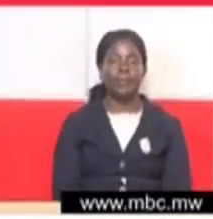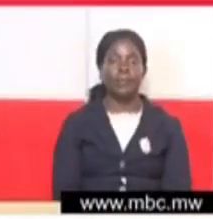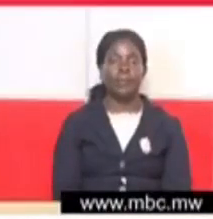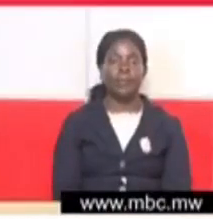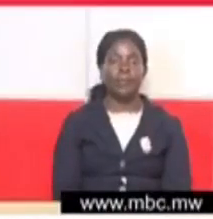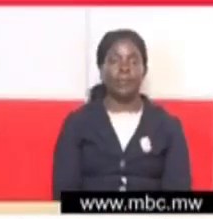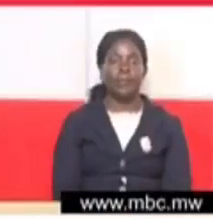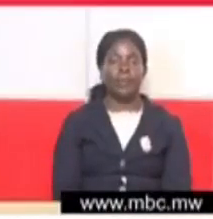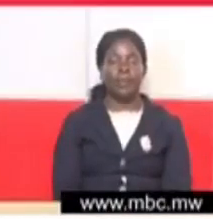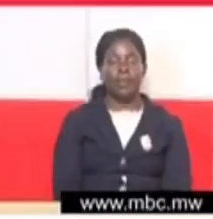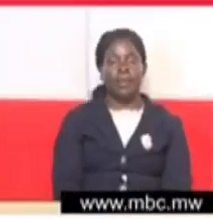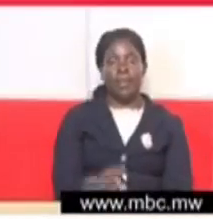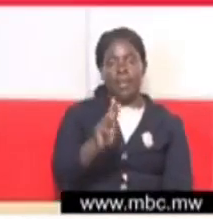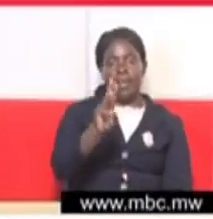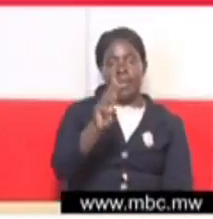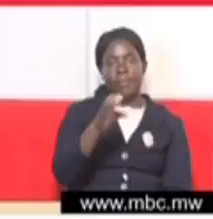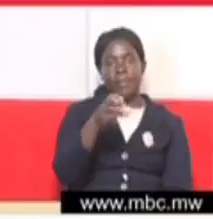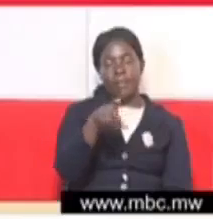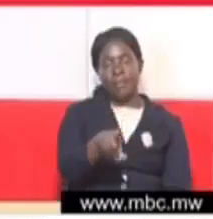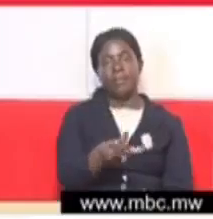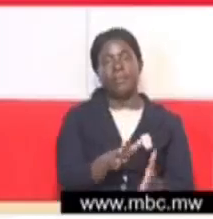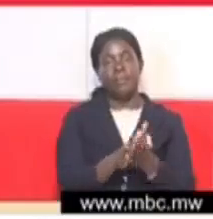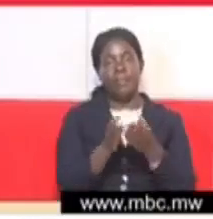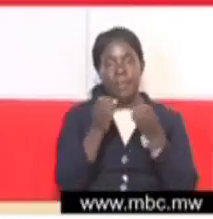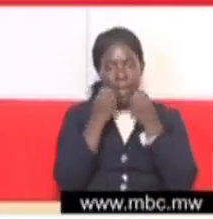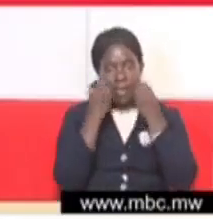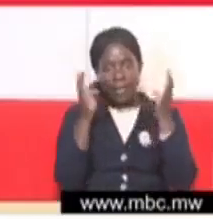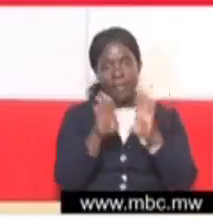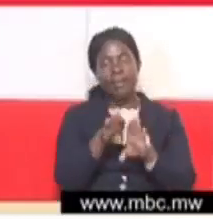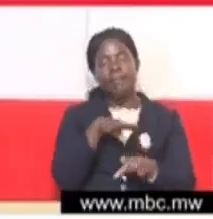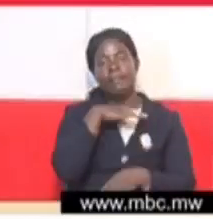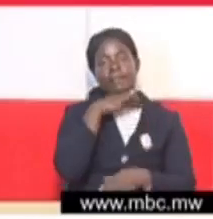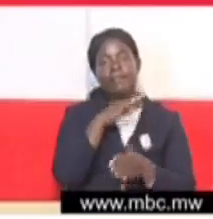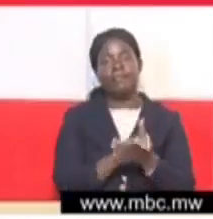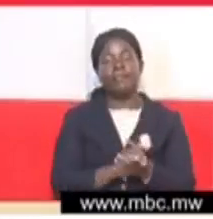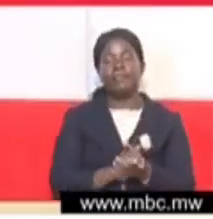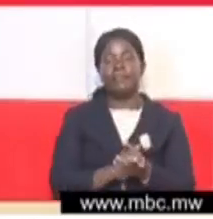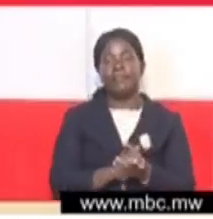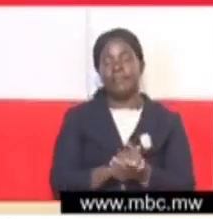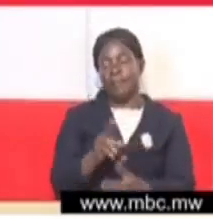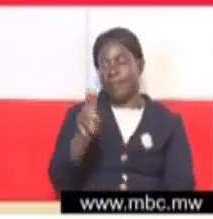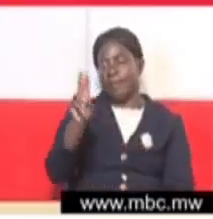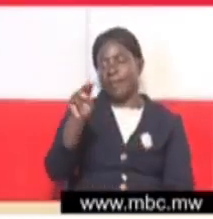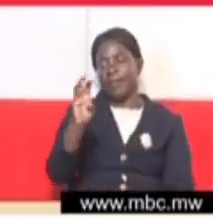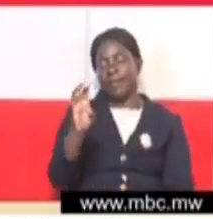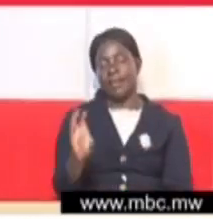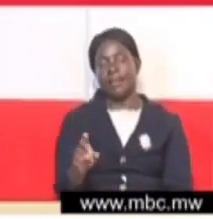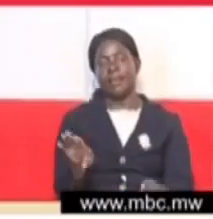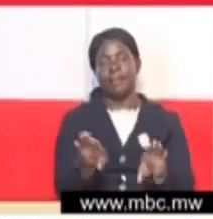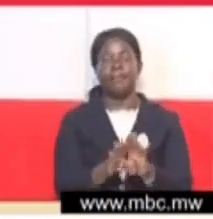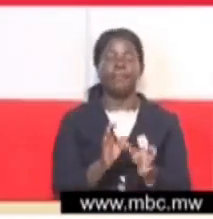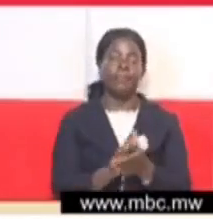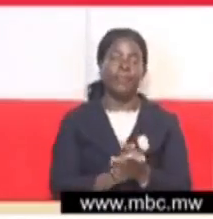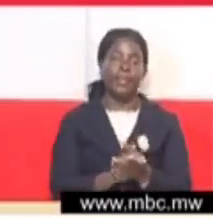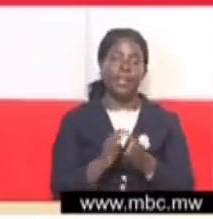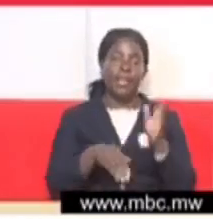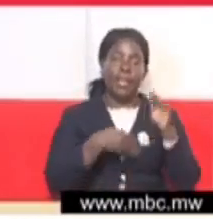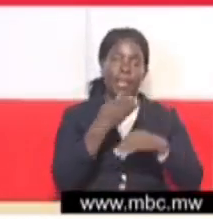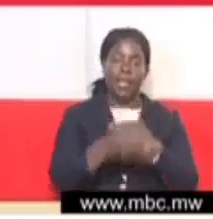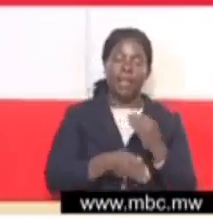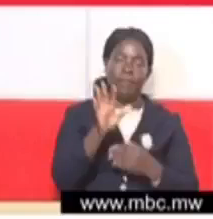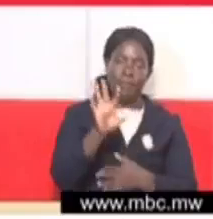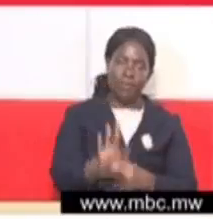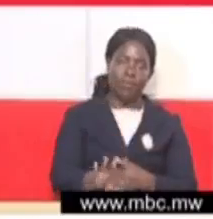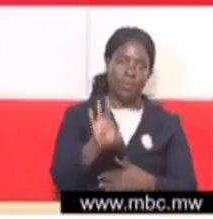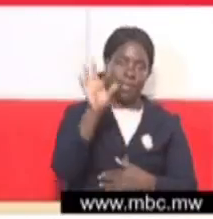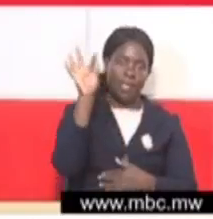The Malawi Congress Party, MCP, has announced a full National Executive Committee membership following its elective convention